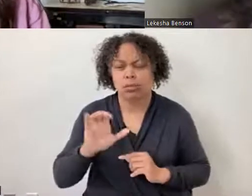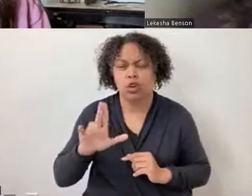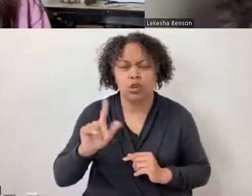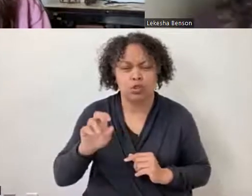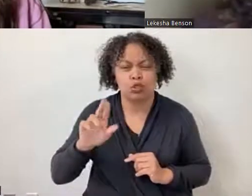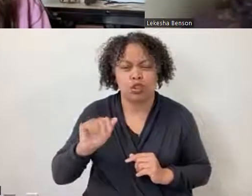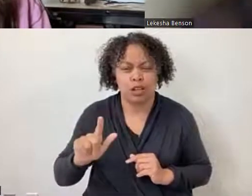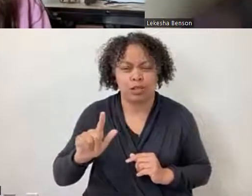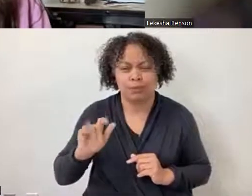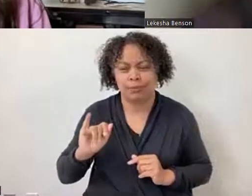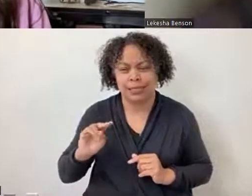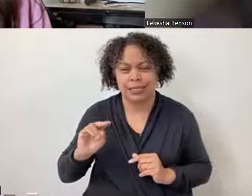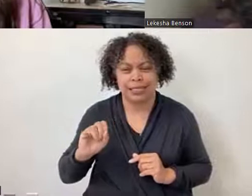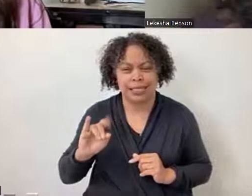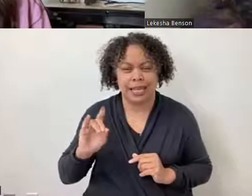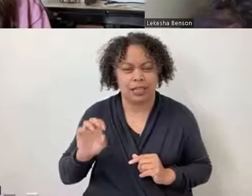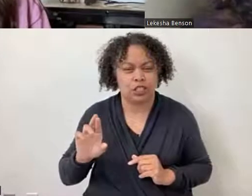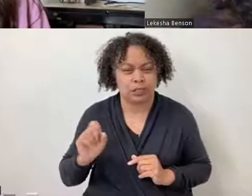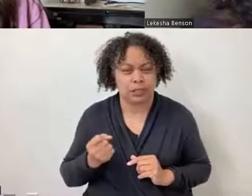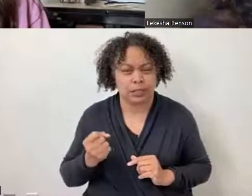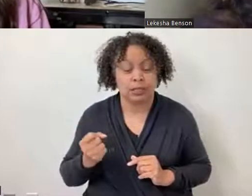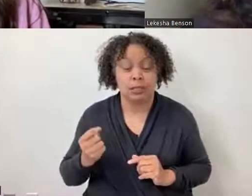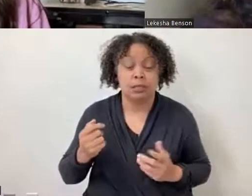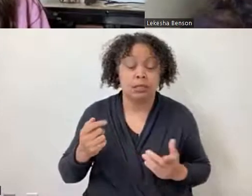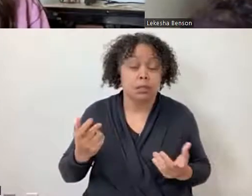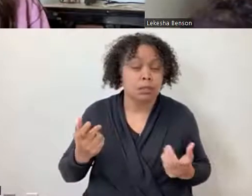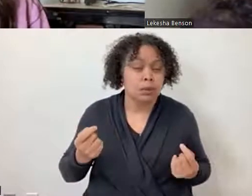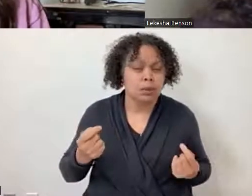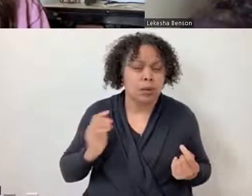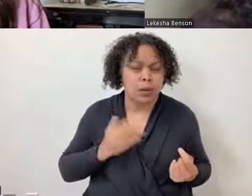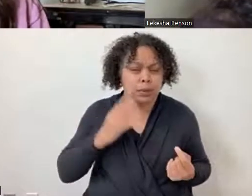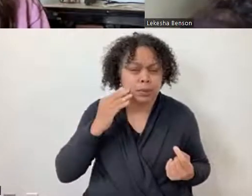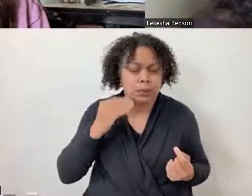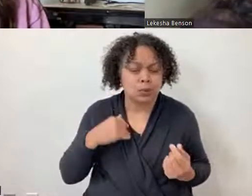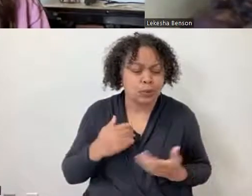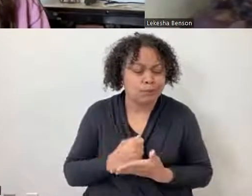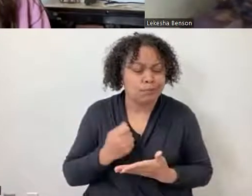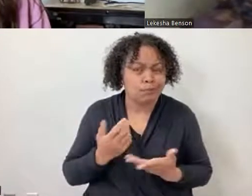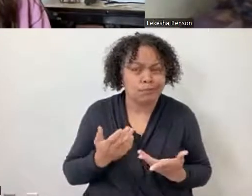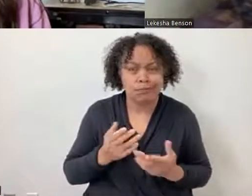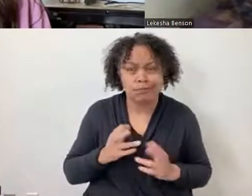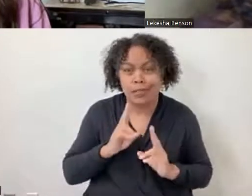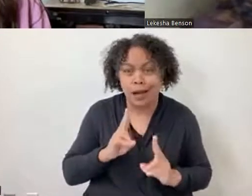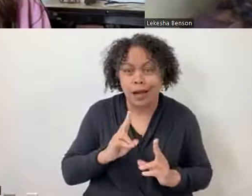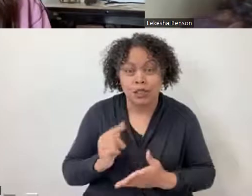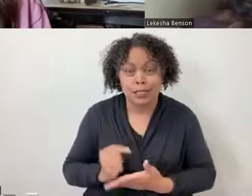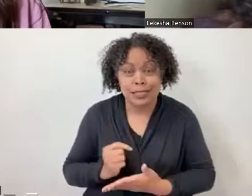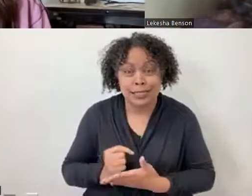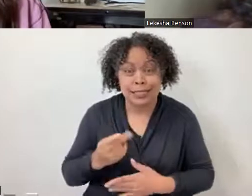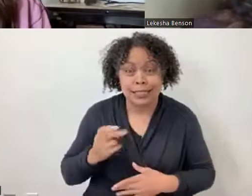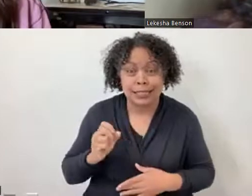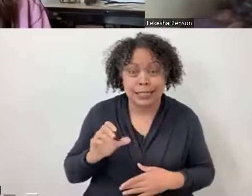we have cobbled together everything from, I don't know, what is it? Honors thesis